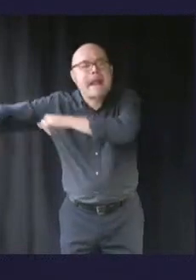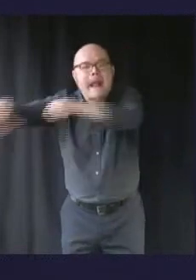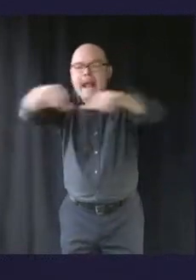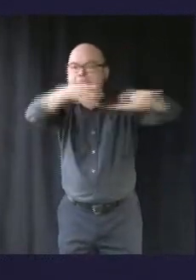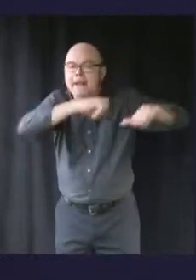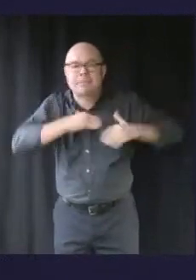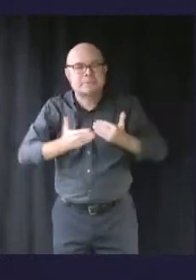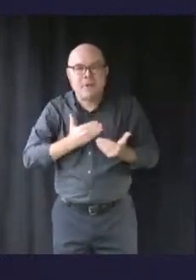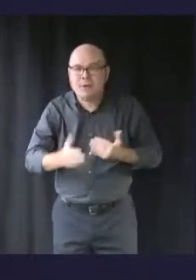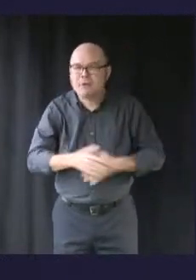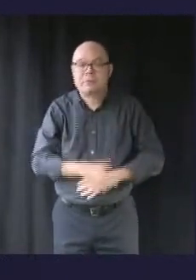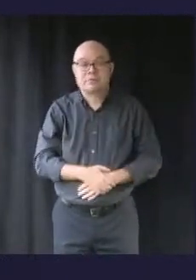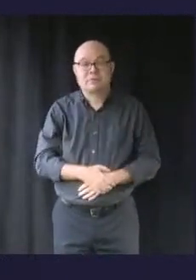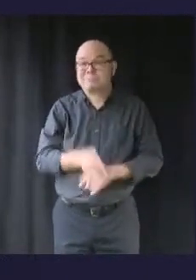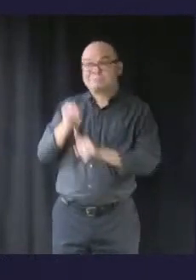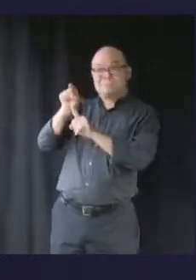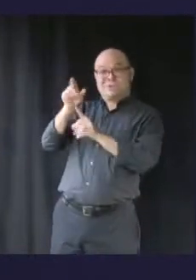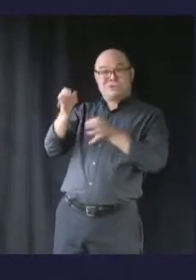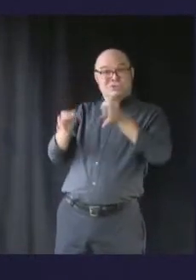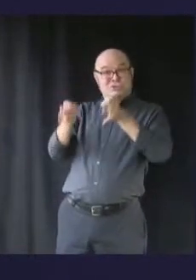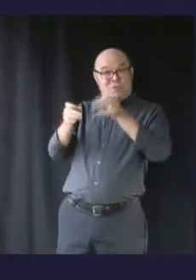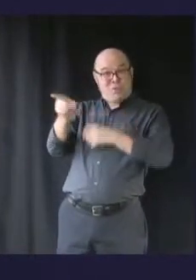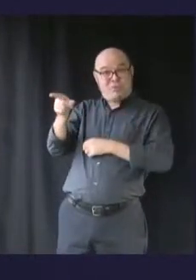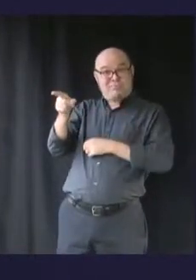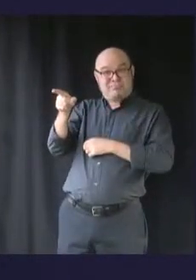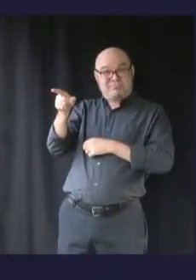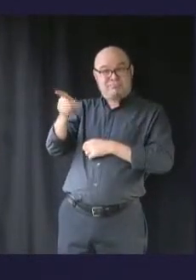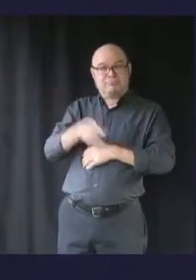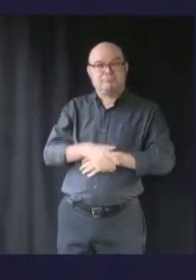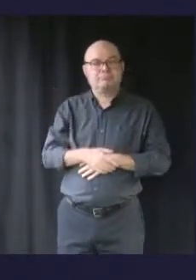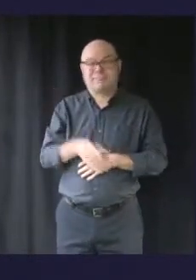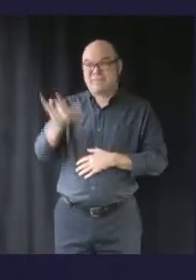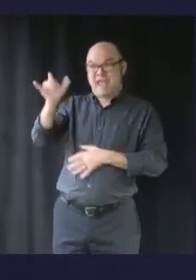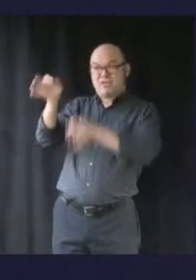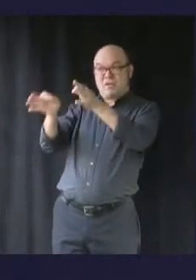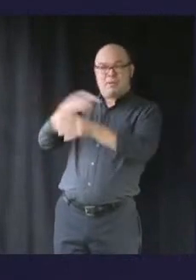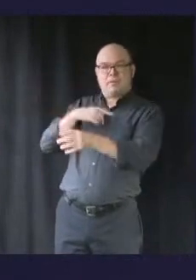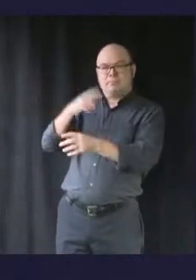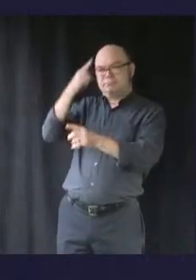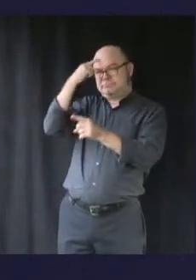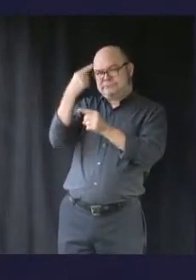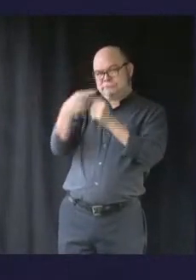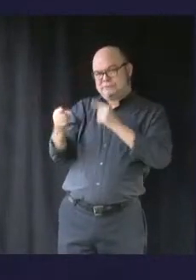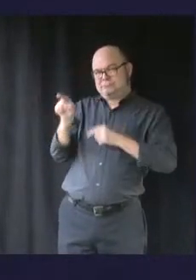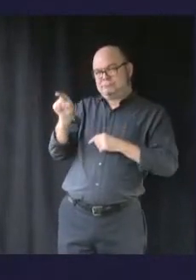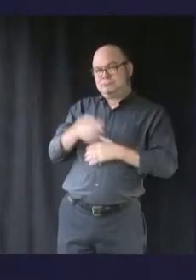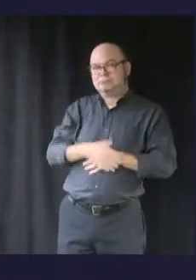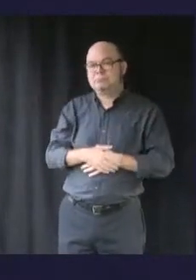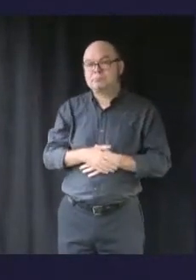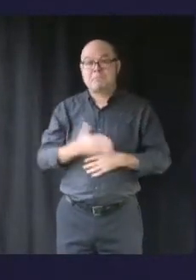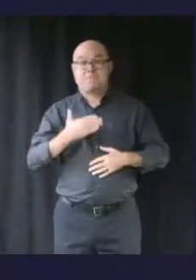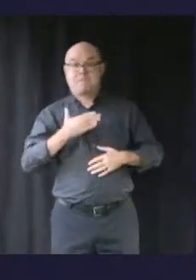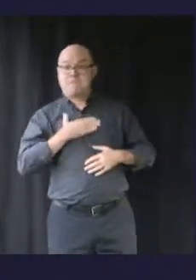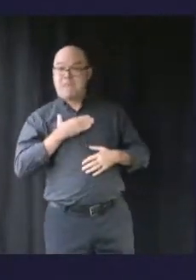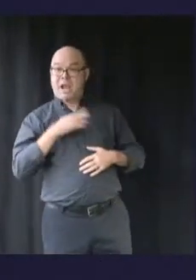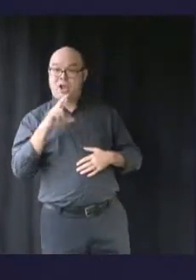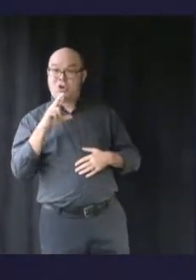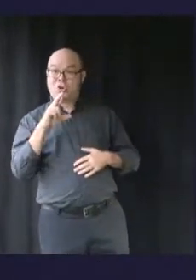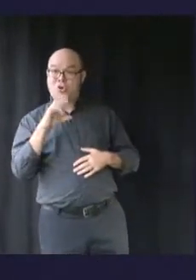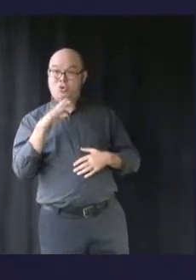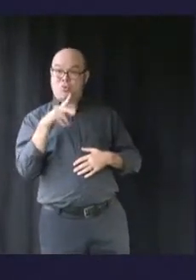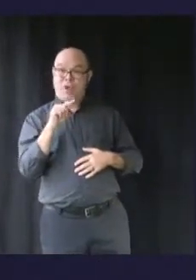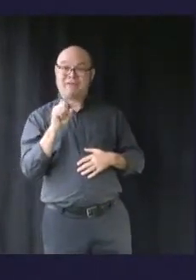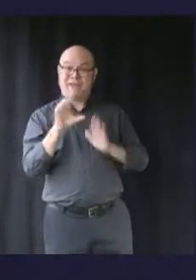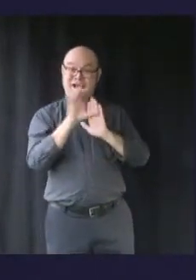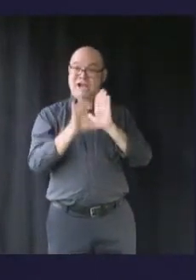hearing, we have a different form. You think I have my rights because the Constitution granted to me. I possess